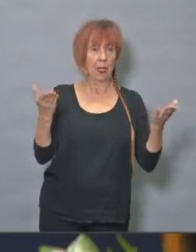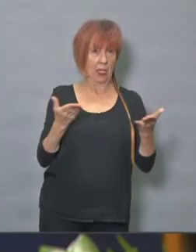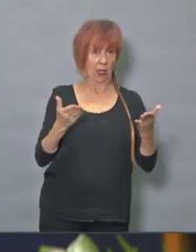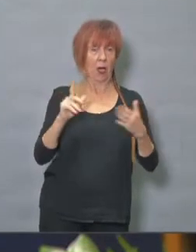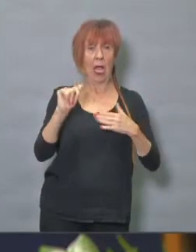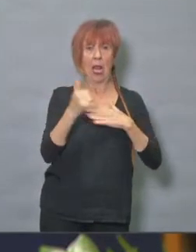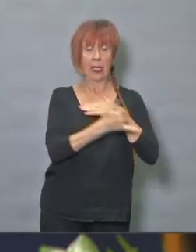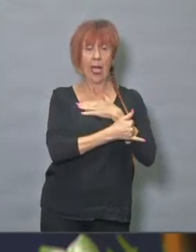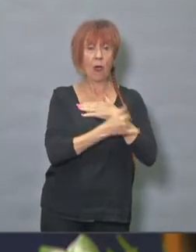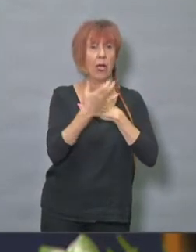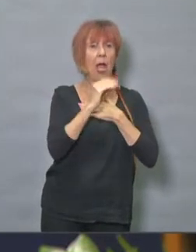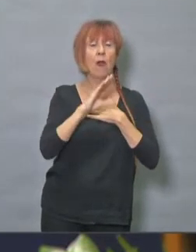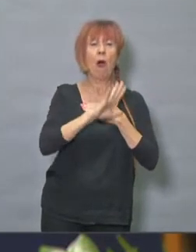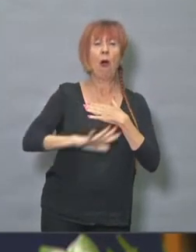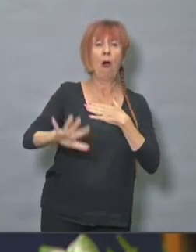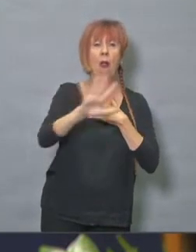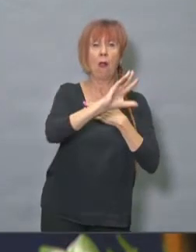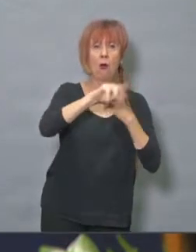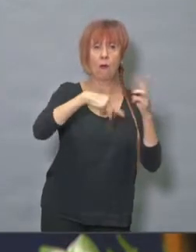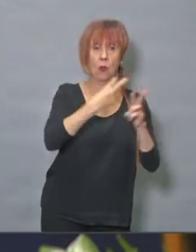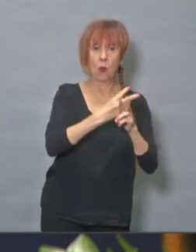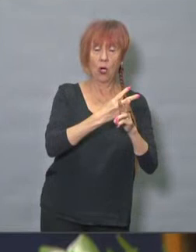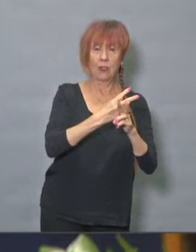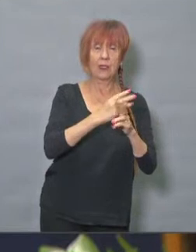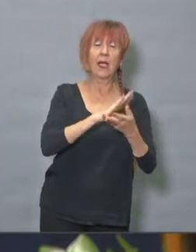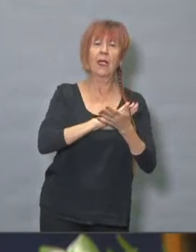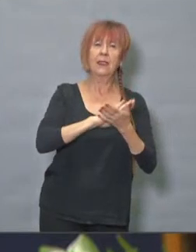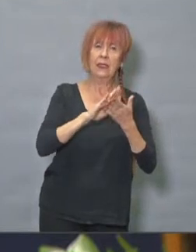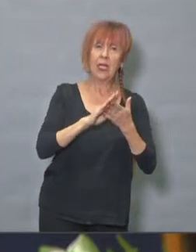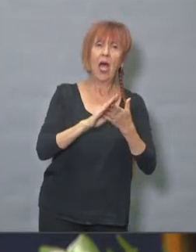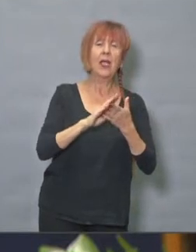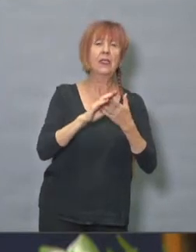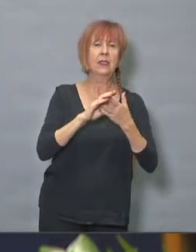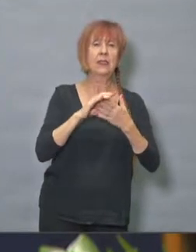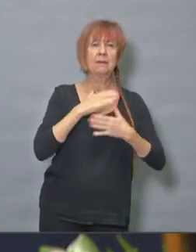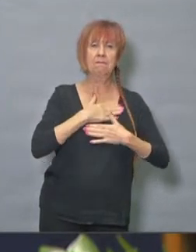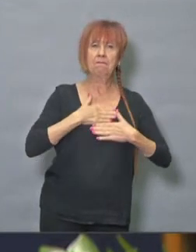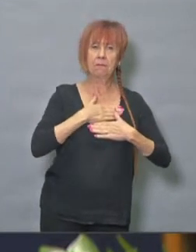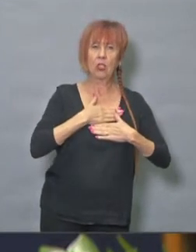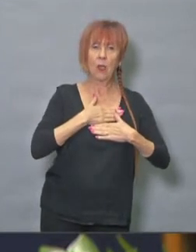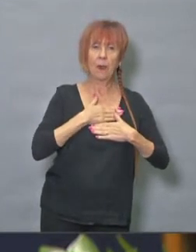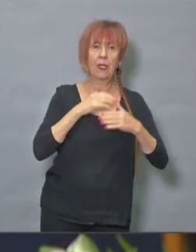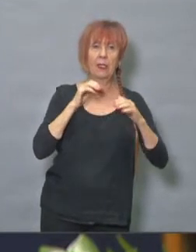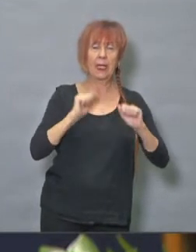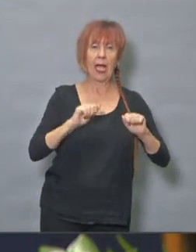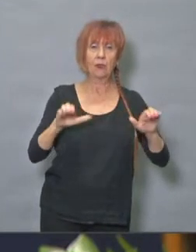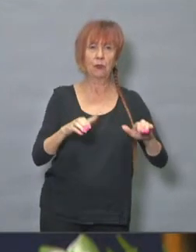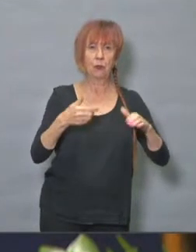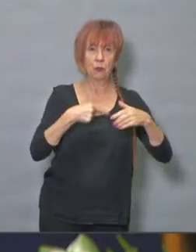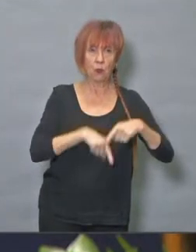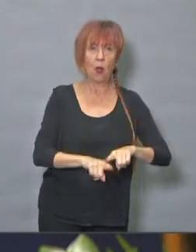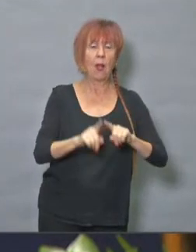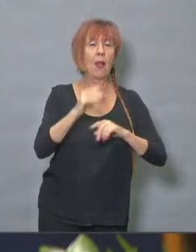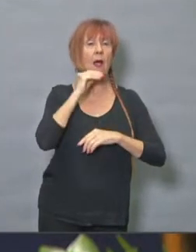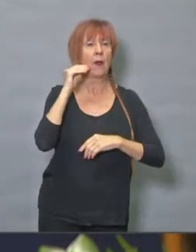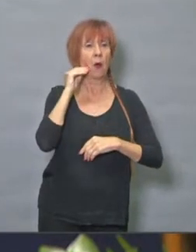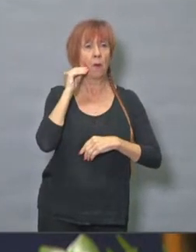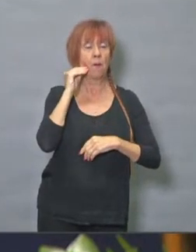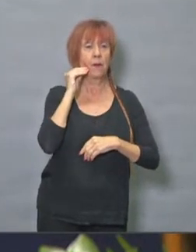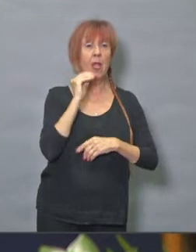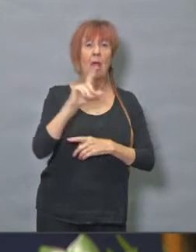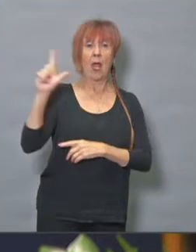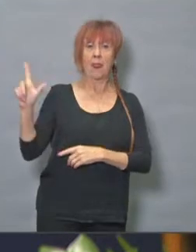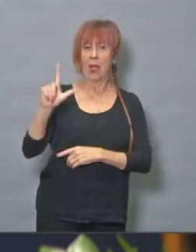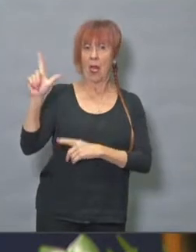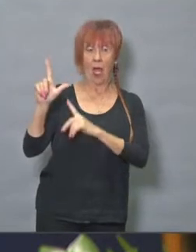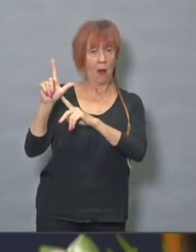great staycation activity from the comfort of your own home. Libraries have developed creative ways to encourage summer reading